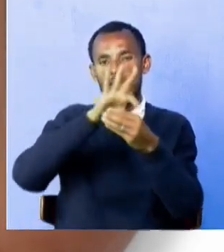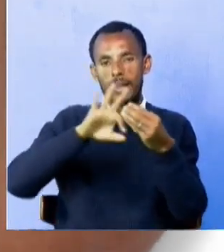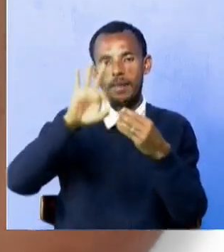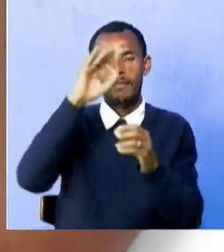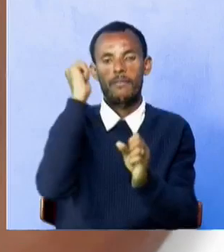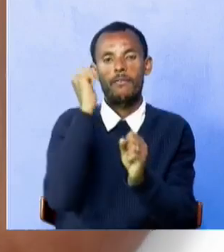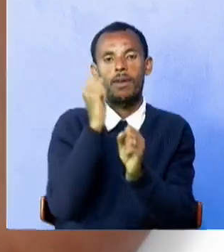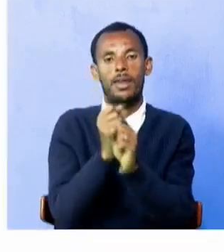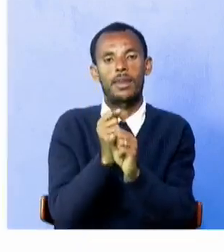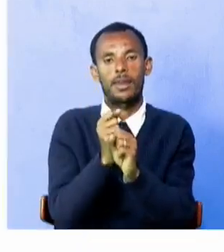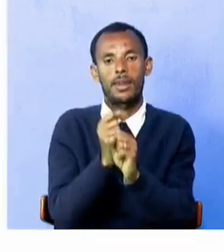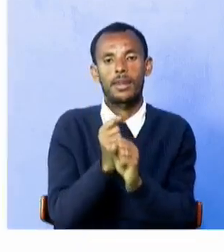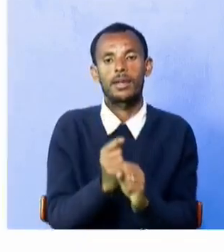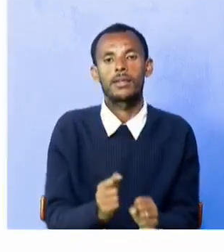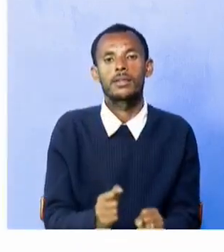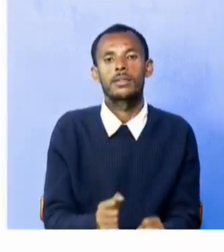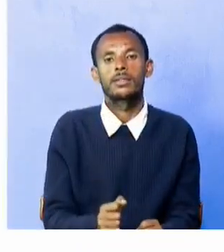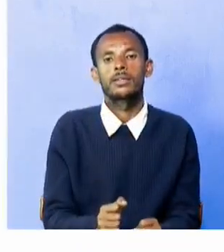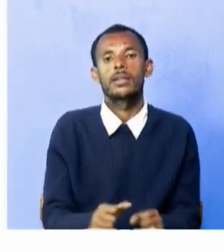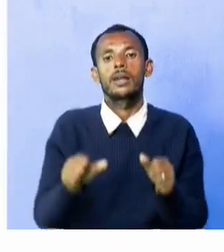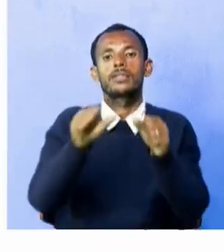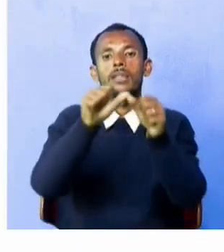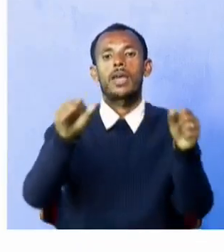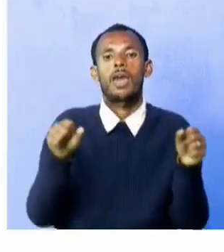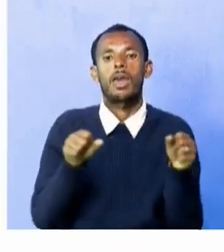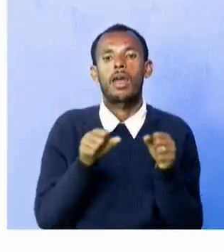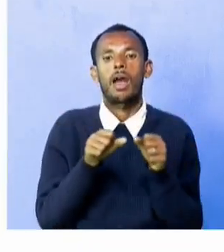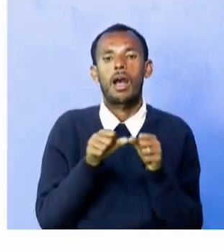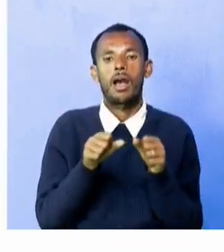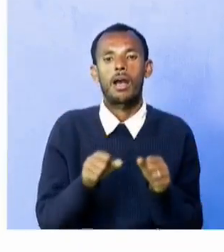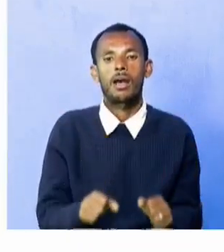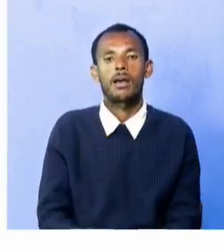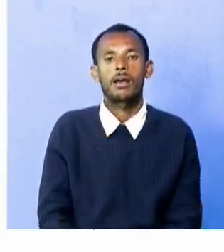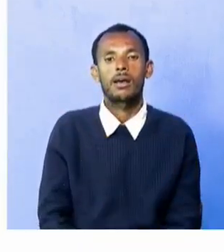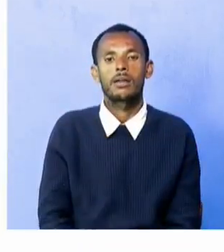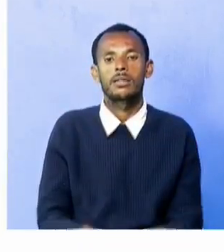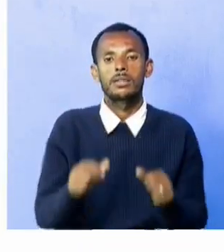find the area